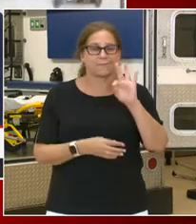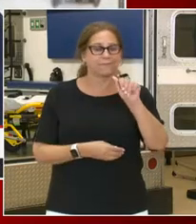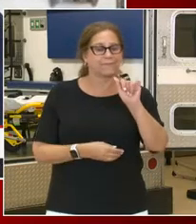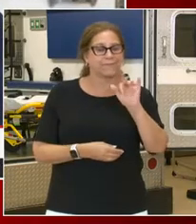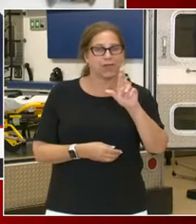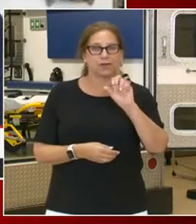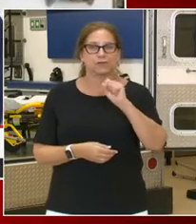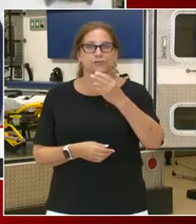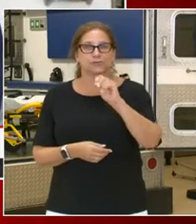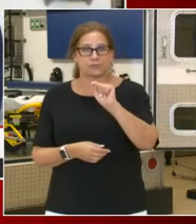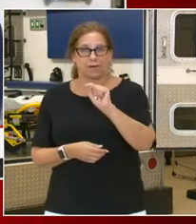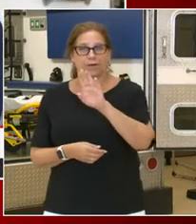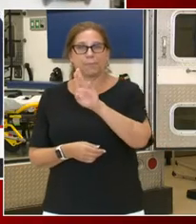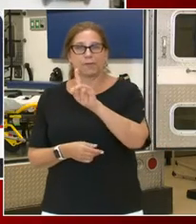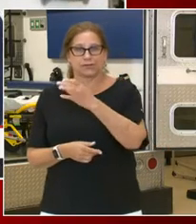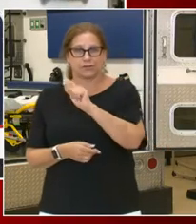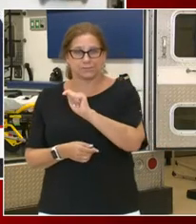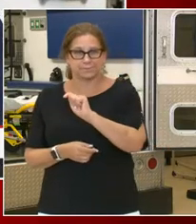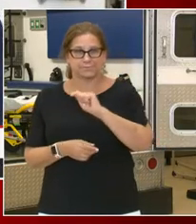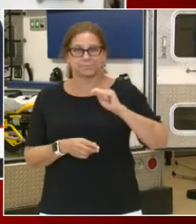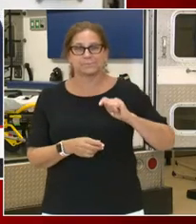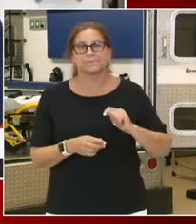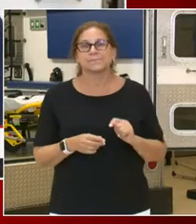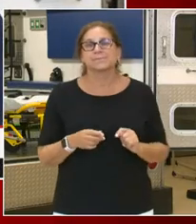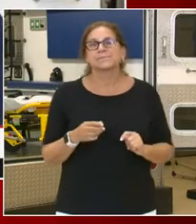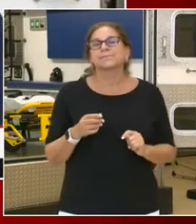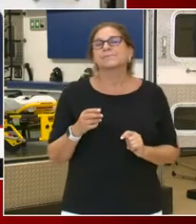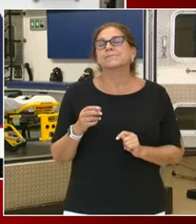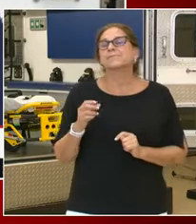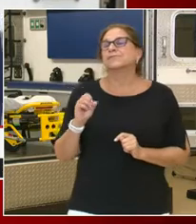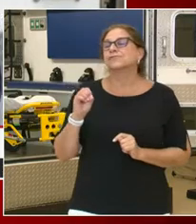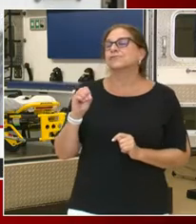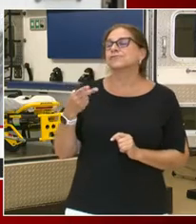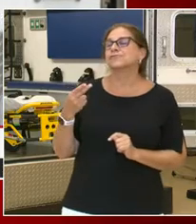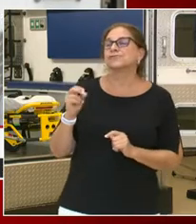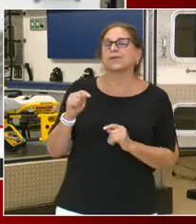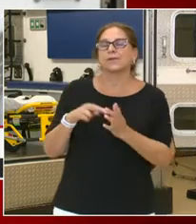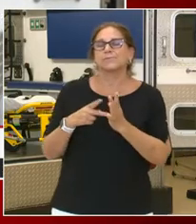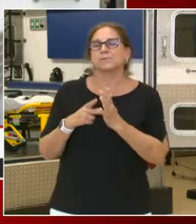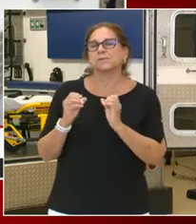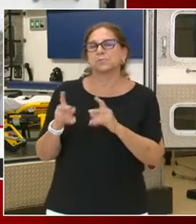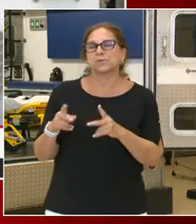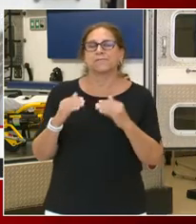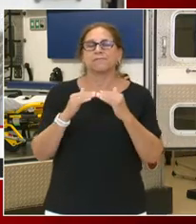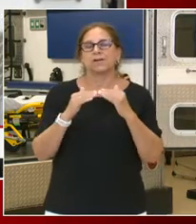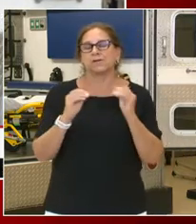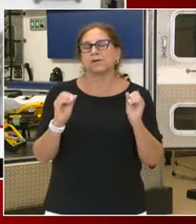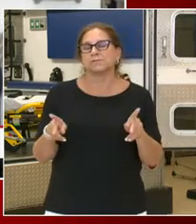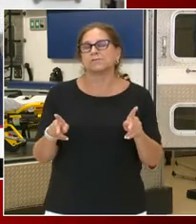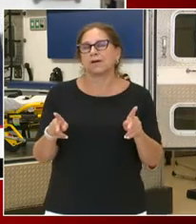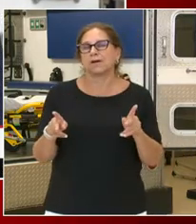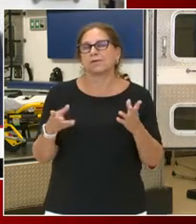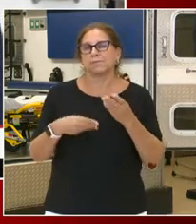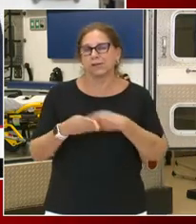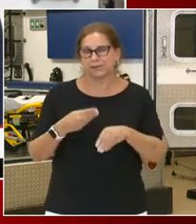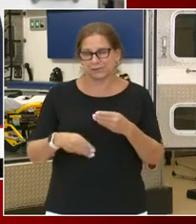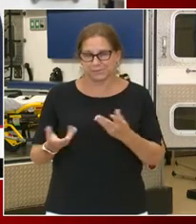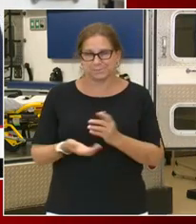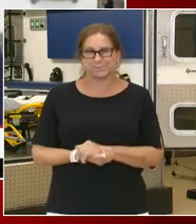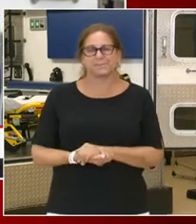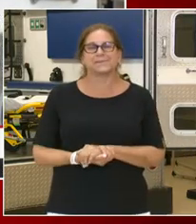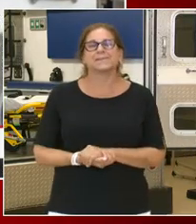acceleration and reopening. And first, I just want to, Mayor Bowser has made it clear that all district public schools will be open in the